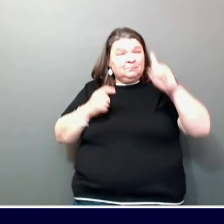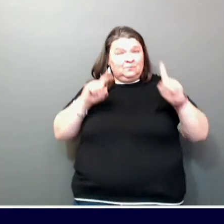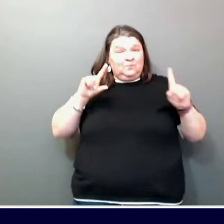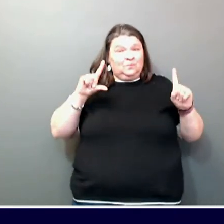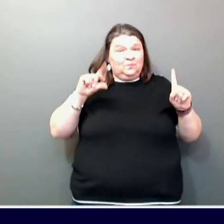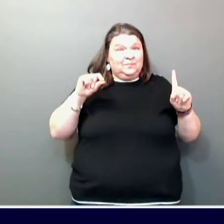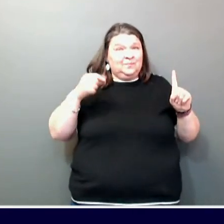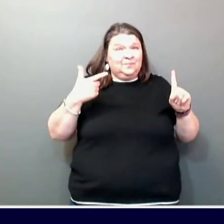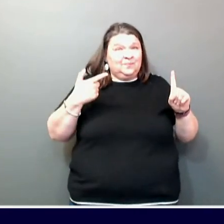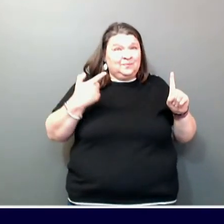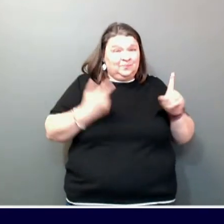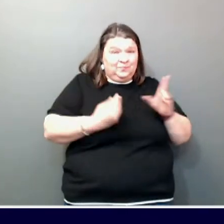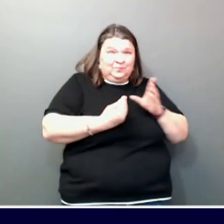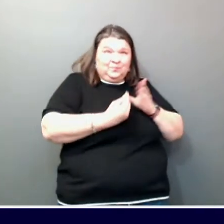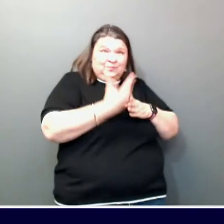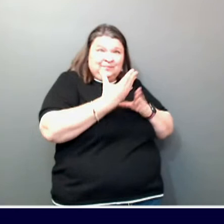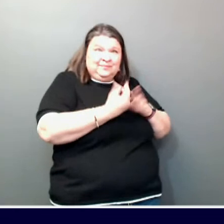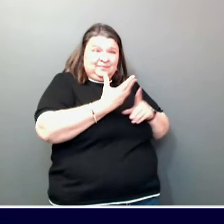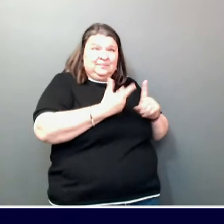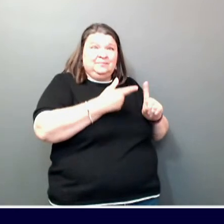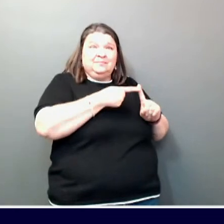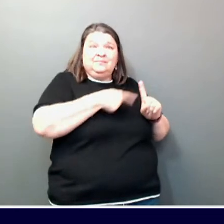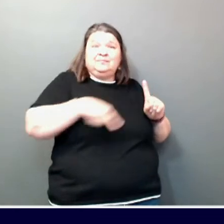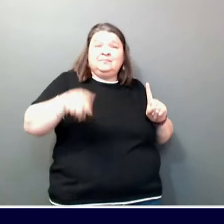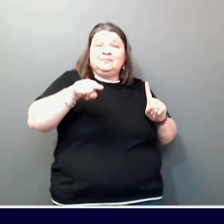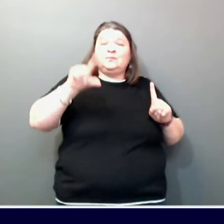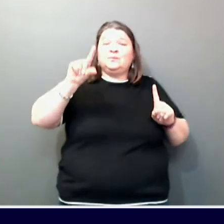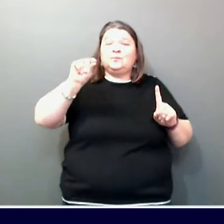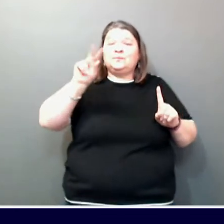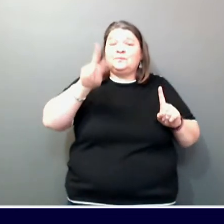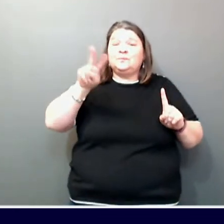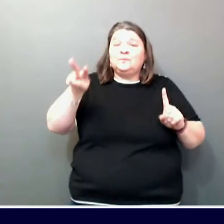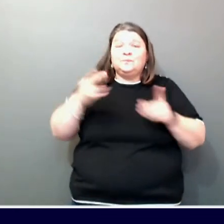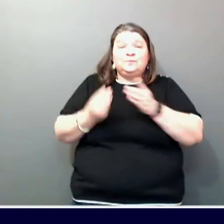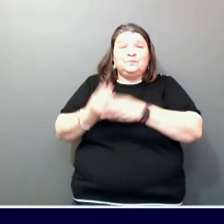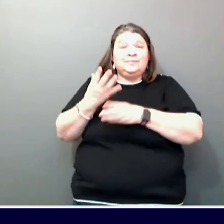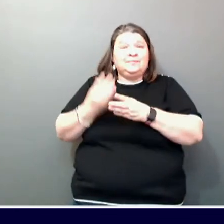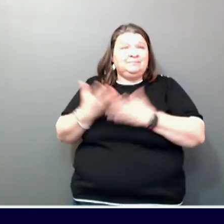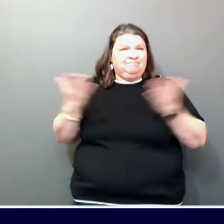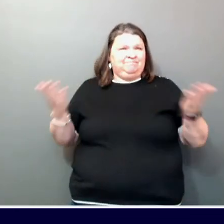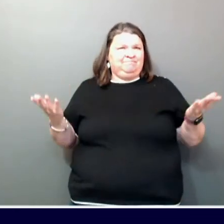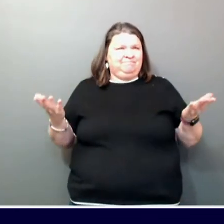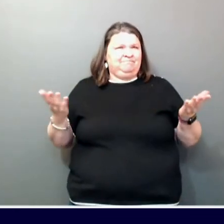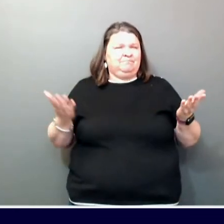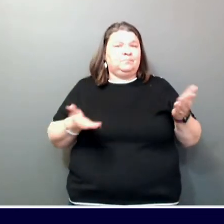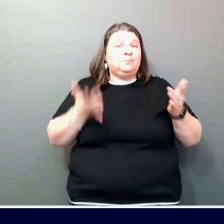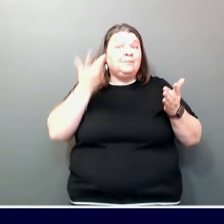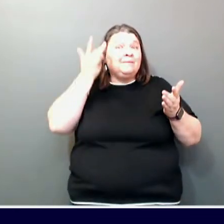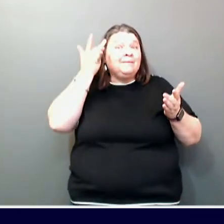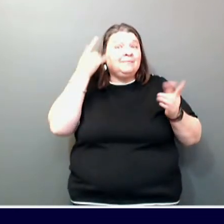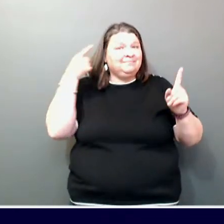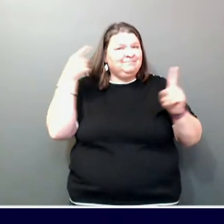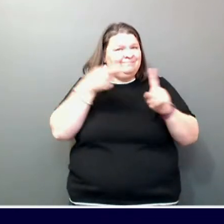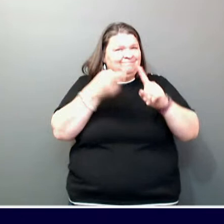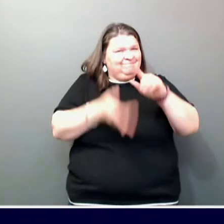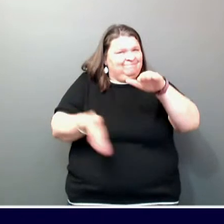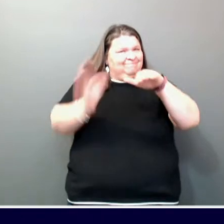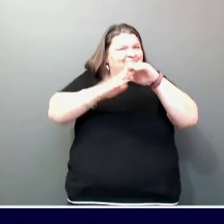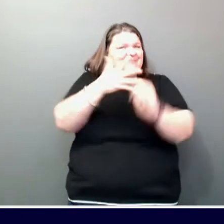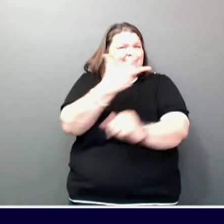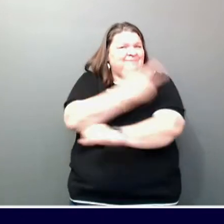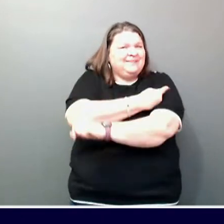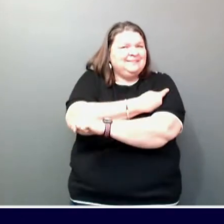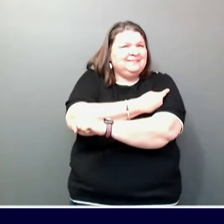greater availability of vaccines. Right then, a year ago, vaccines were starting to be opened up, but they were